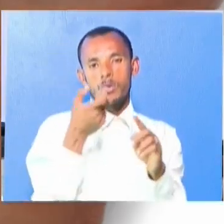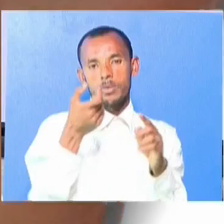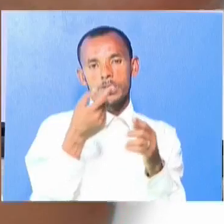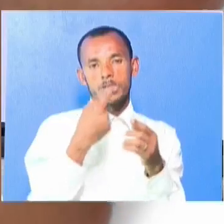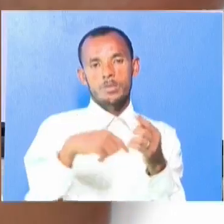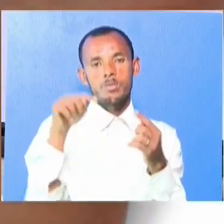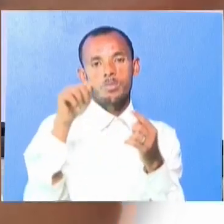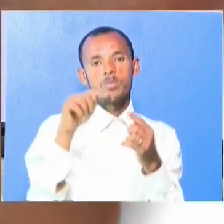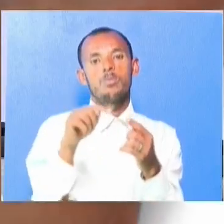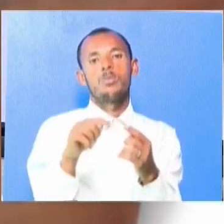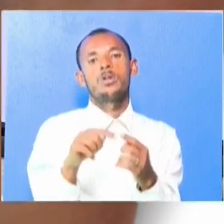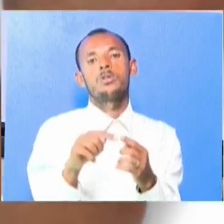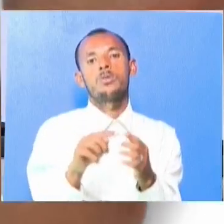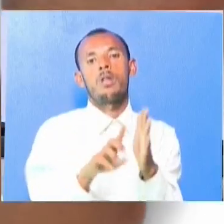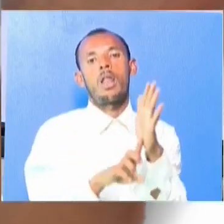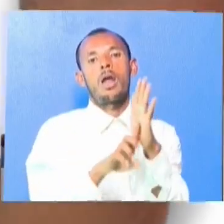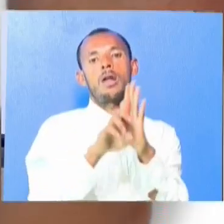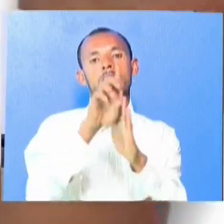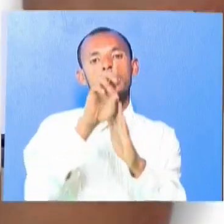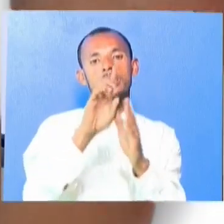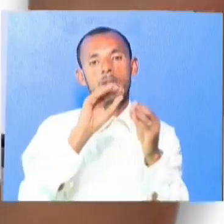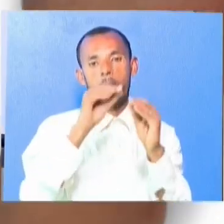to largest.